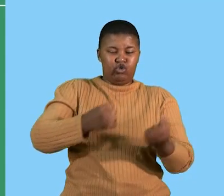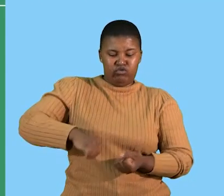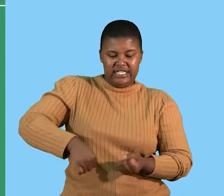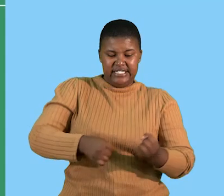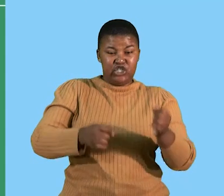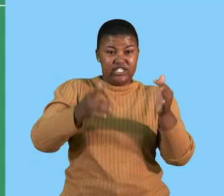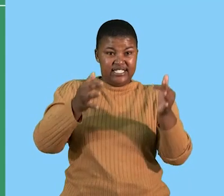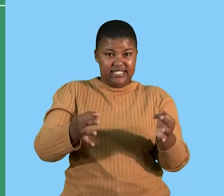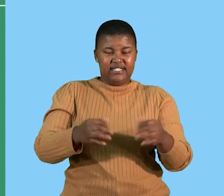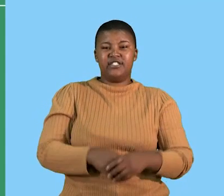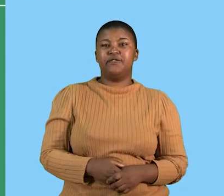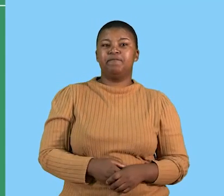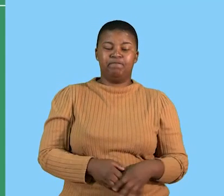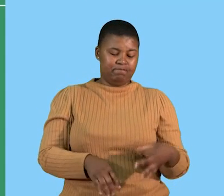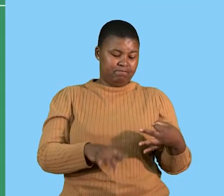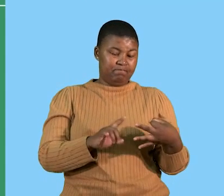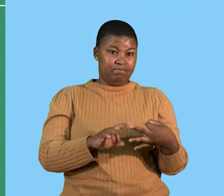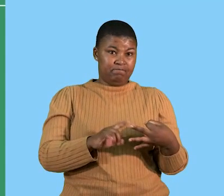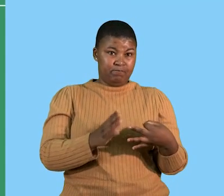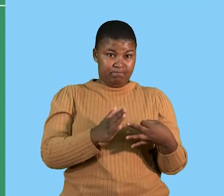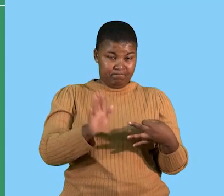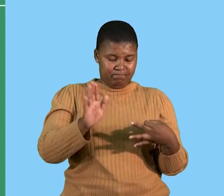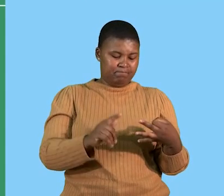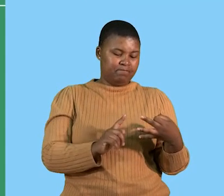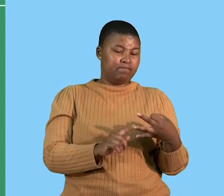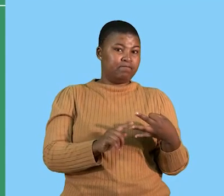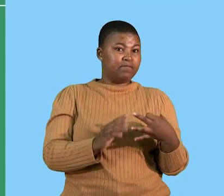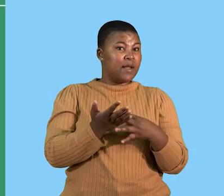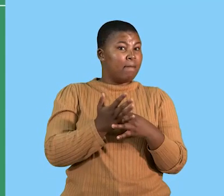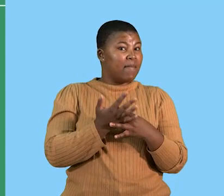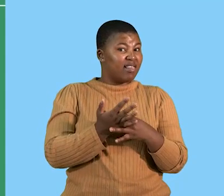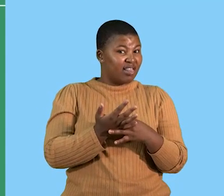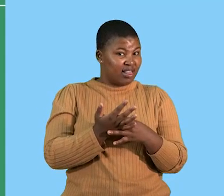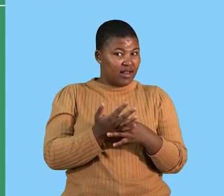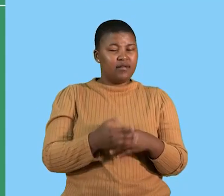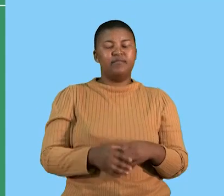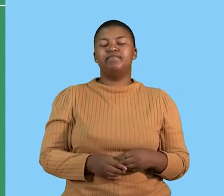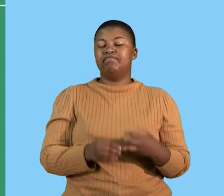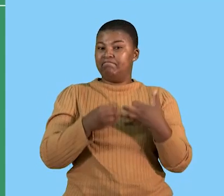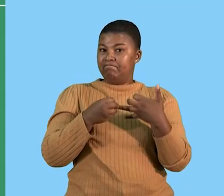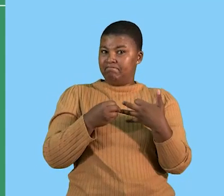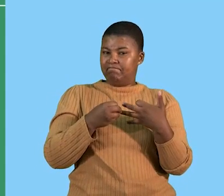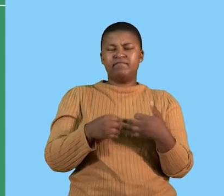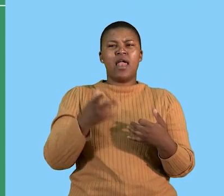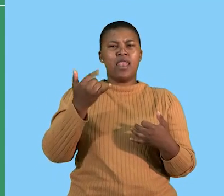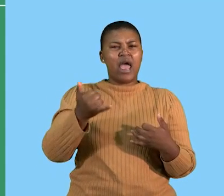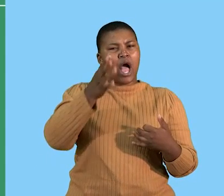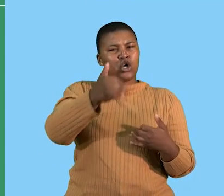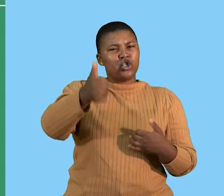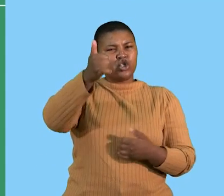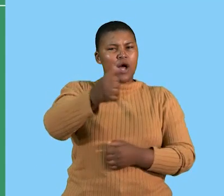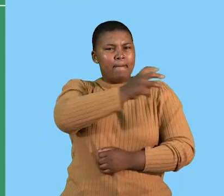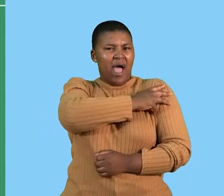decisions. Then we have our middle management. Now, middle management takes the long-term goals of top